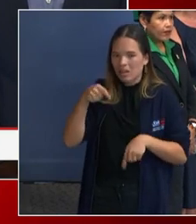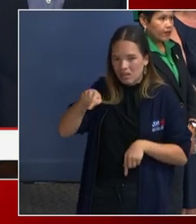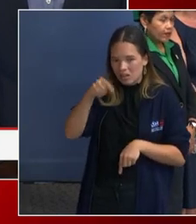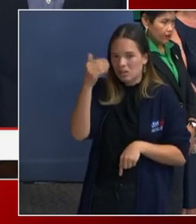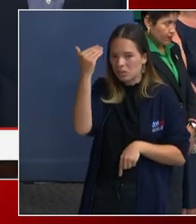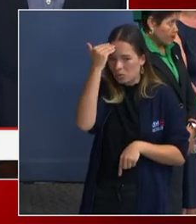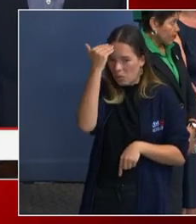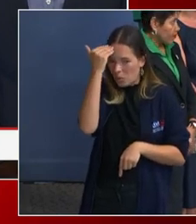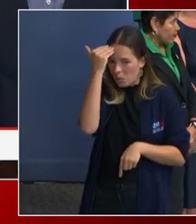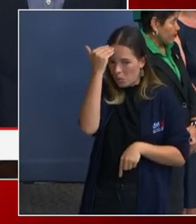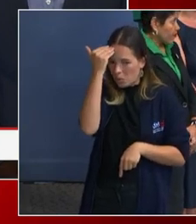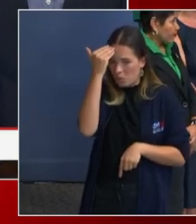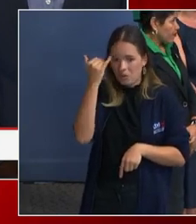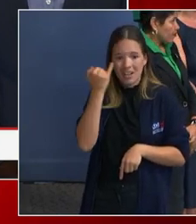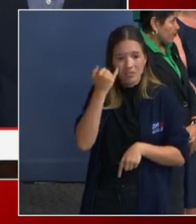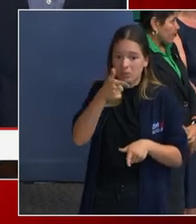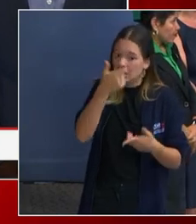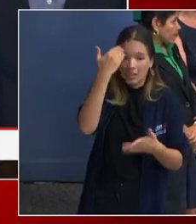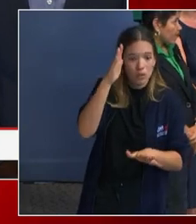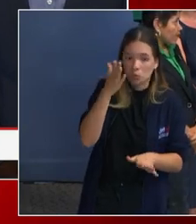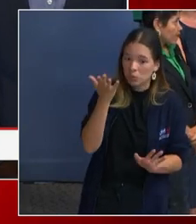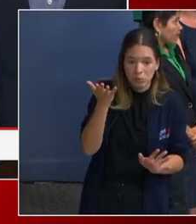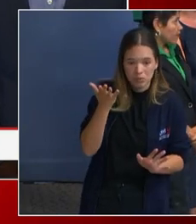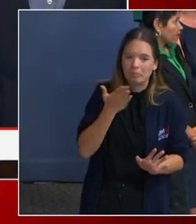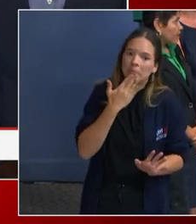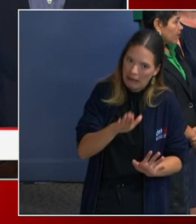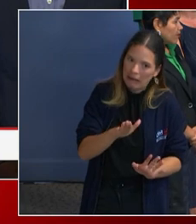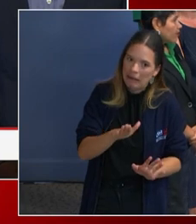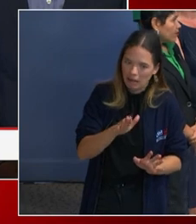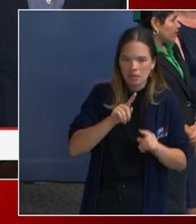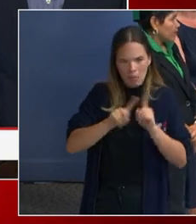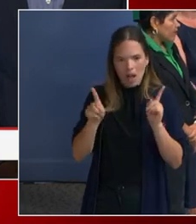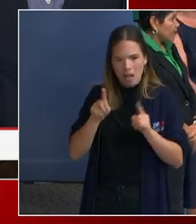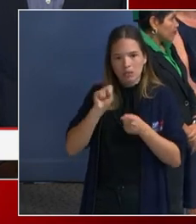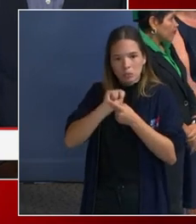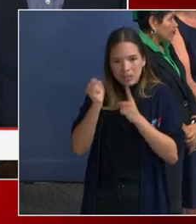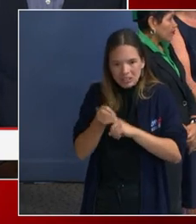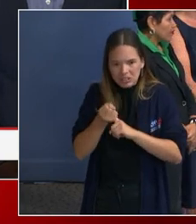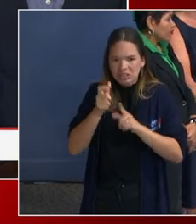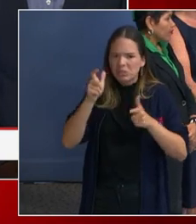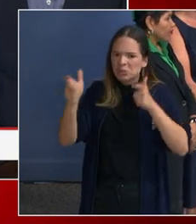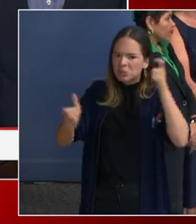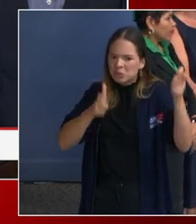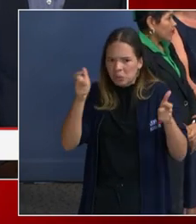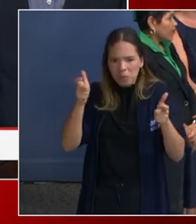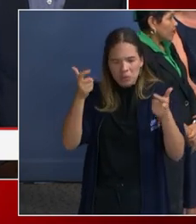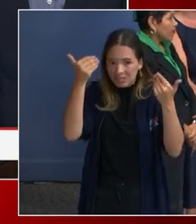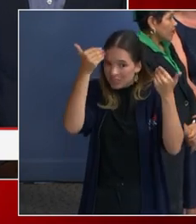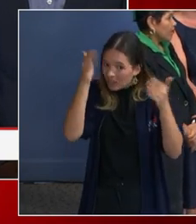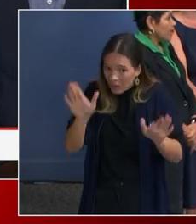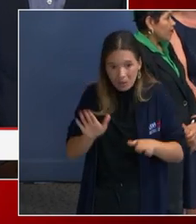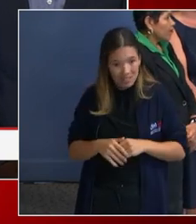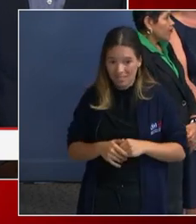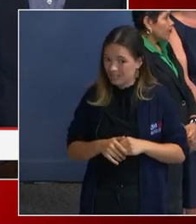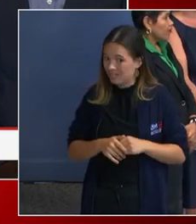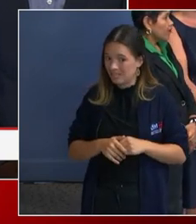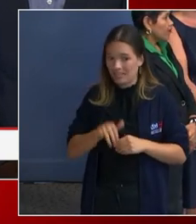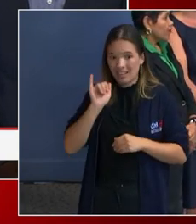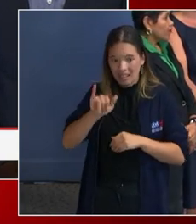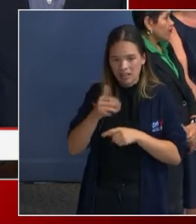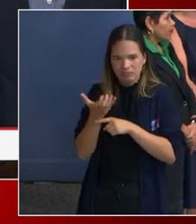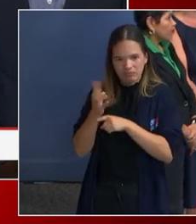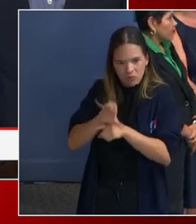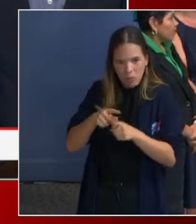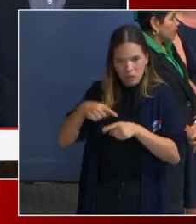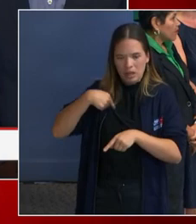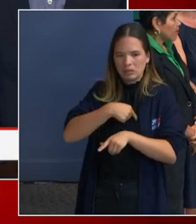are bad. And what we're dealing with is a big unknown. And it's an unknown that's being imposed on us. And it